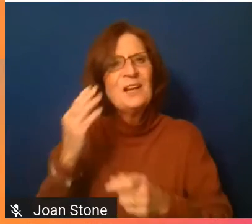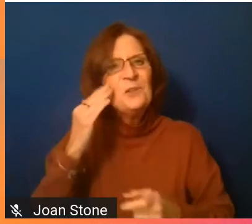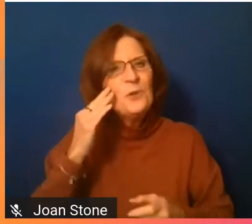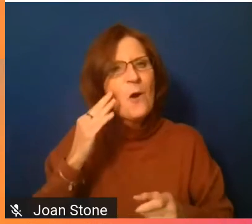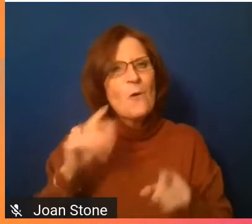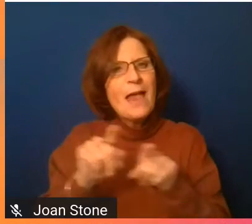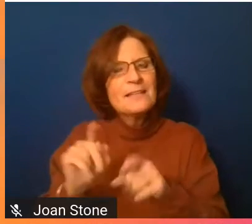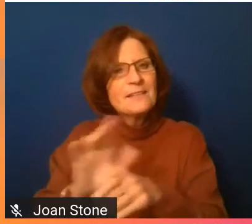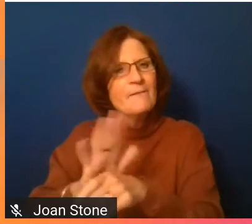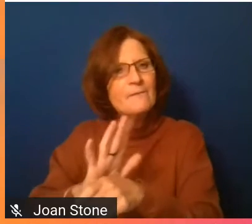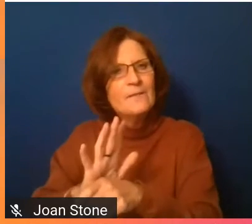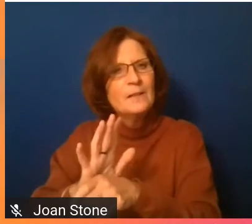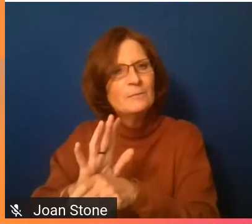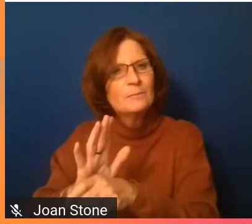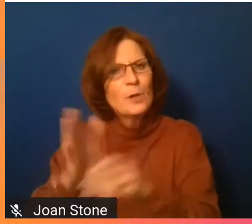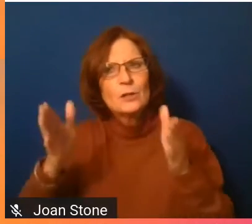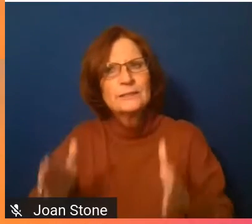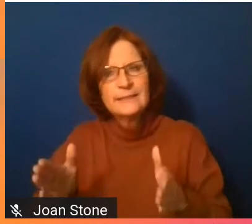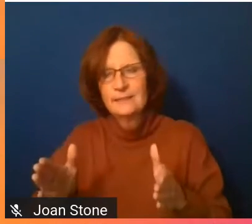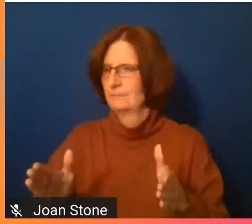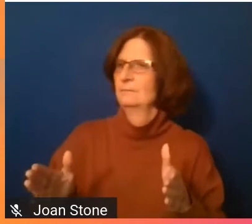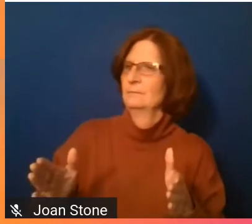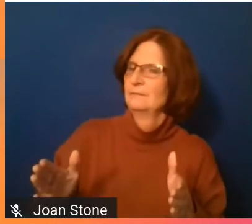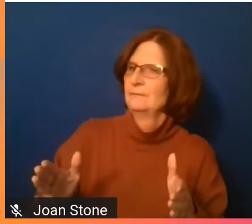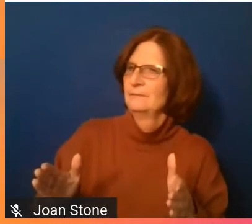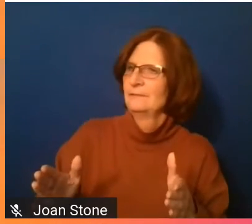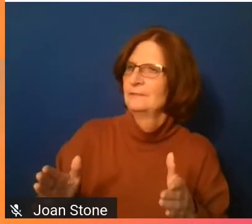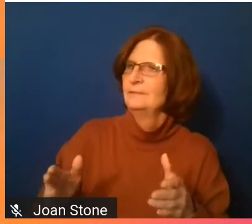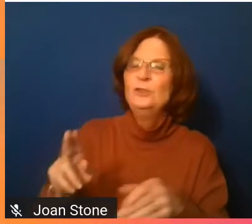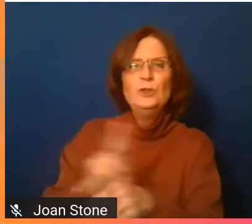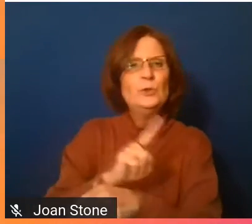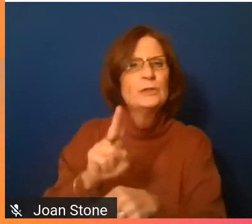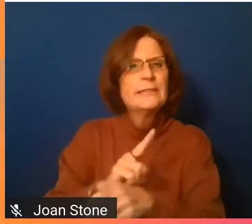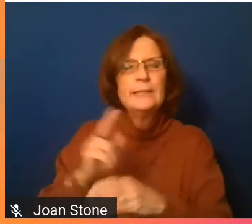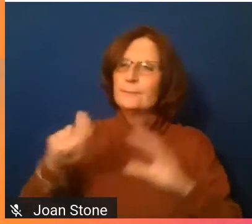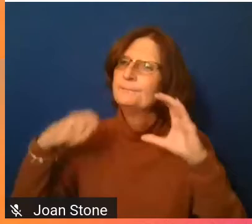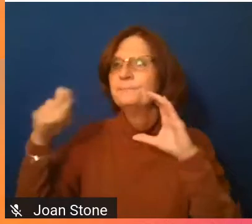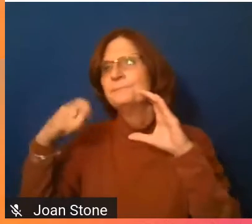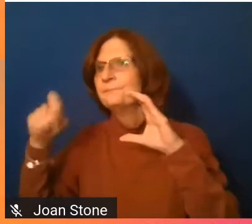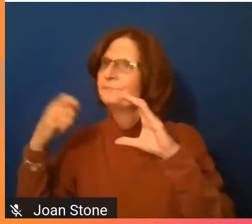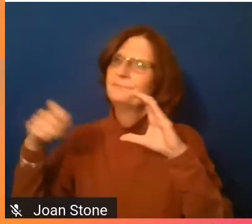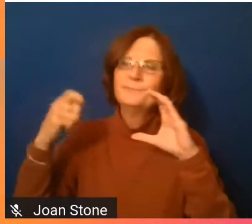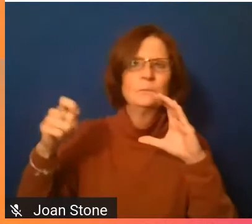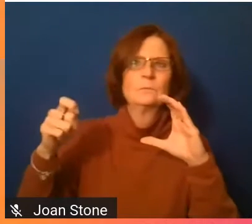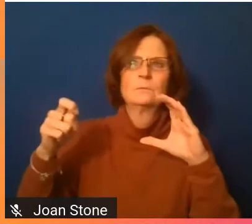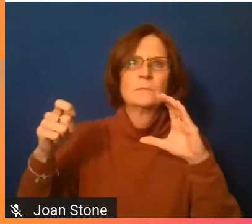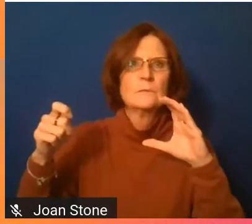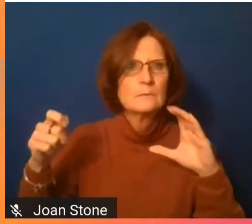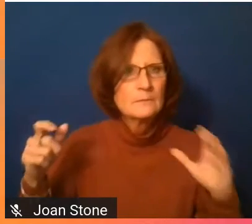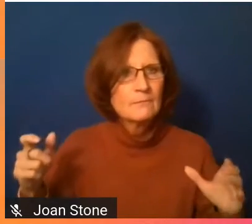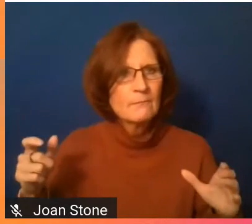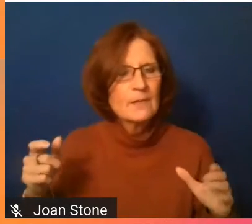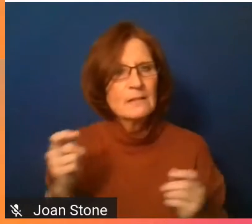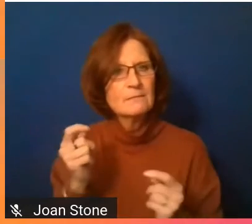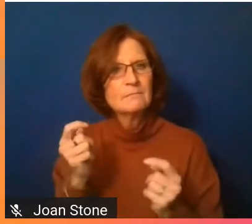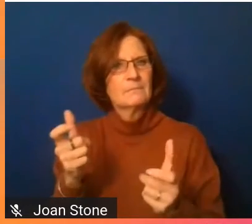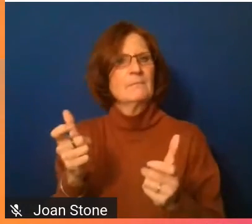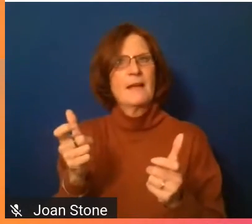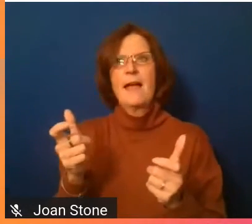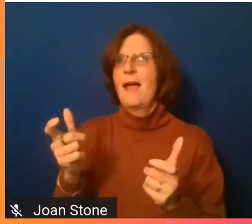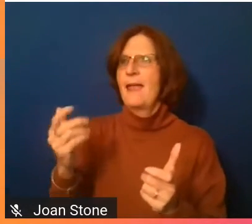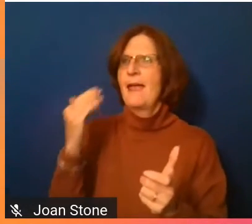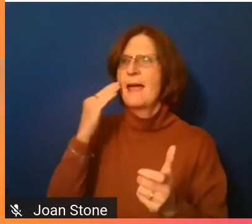that fall into your lap. It's really wonderful, because in documentary you often don't know when to stop. And suddenly I had this very clear ending in